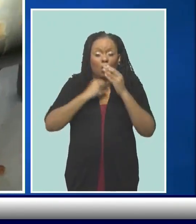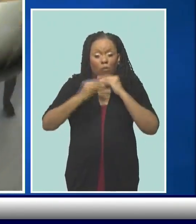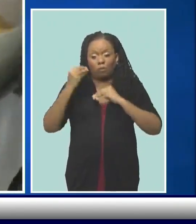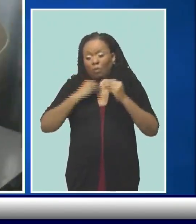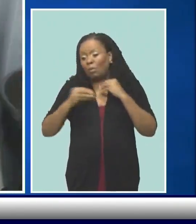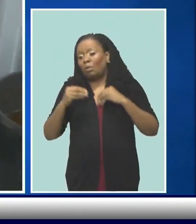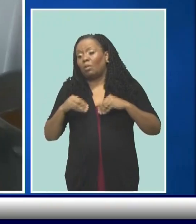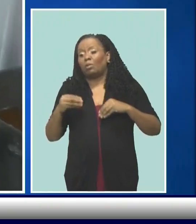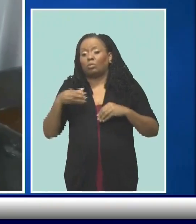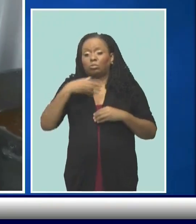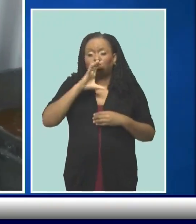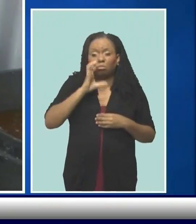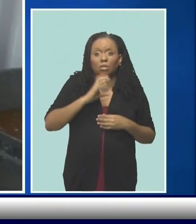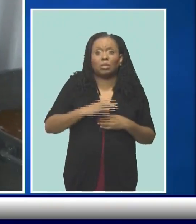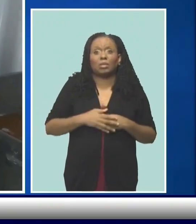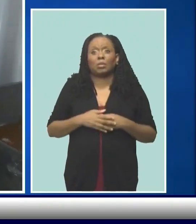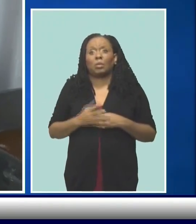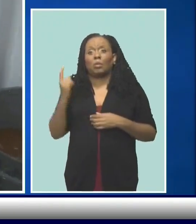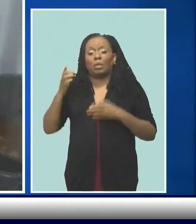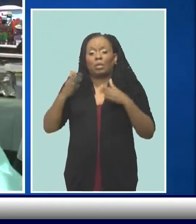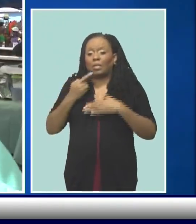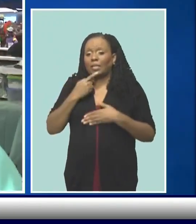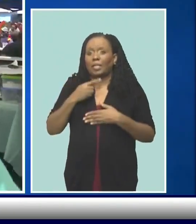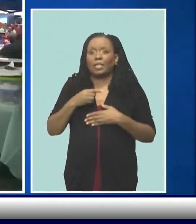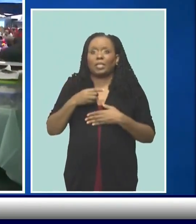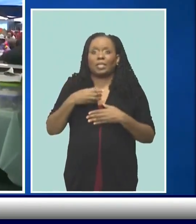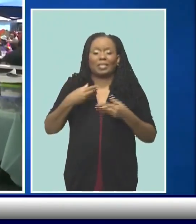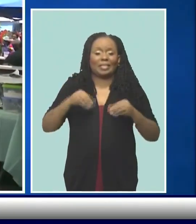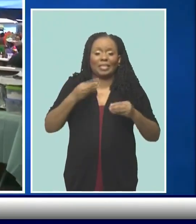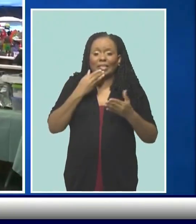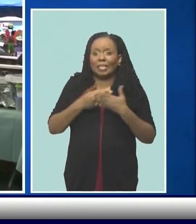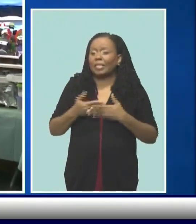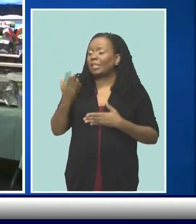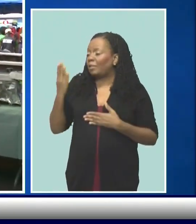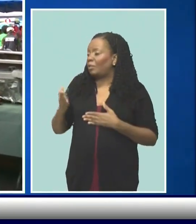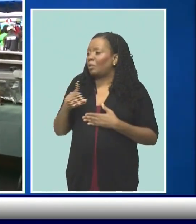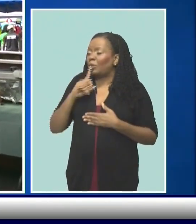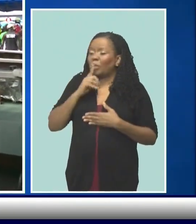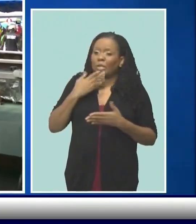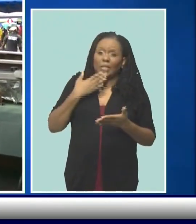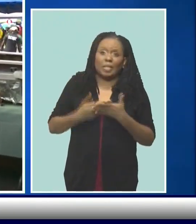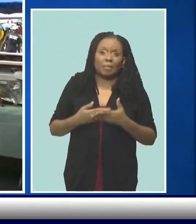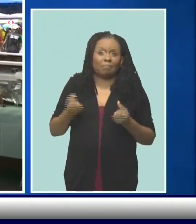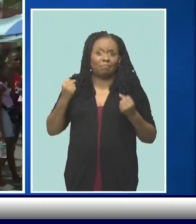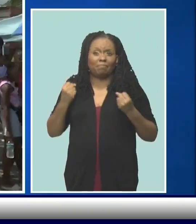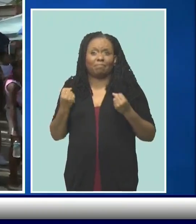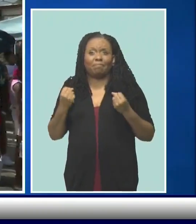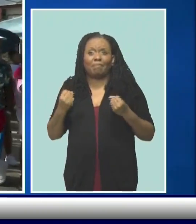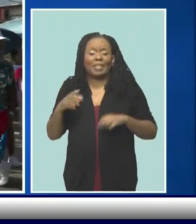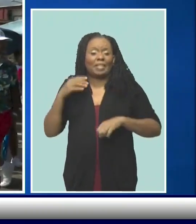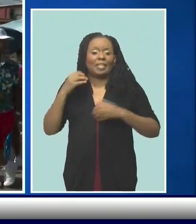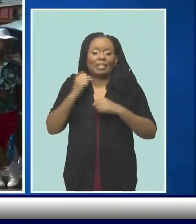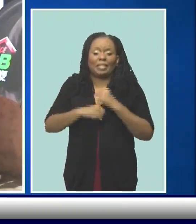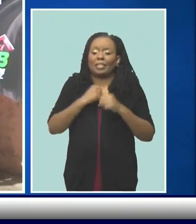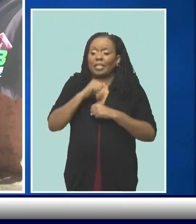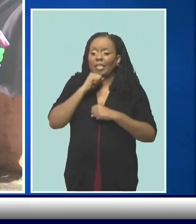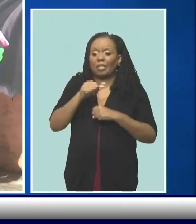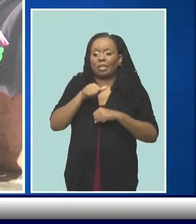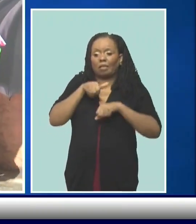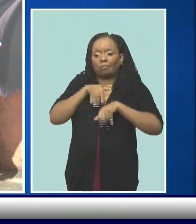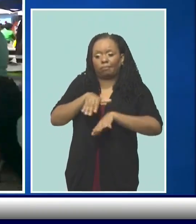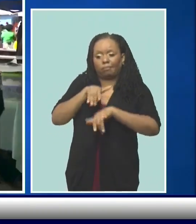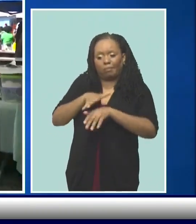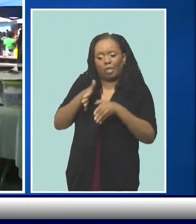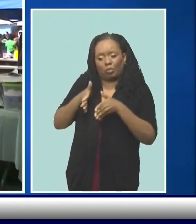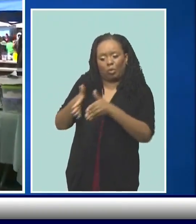Renee Cumberbatch says sales were good. Sales is going very good, and there's many years now that it didn't come this road. So we feel